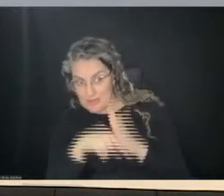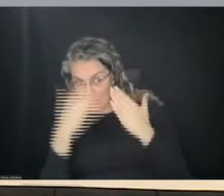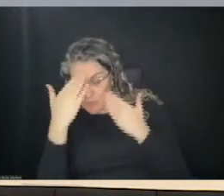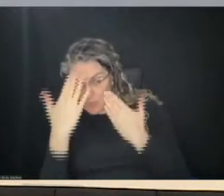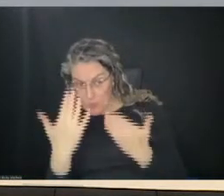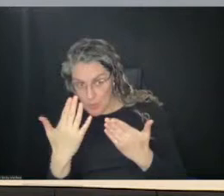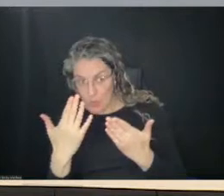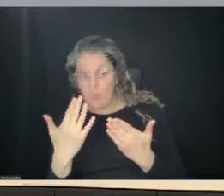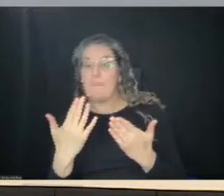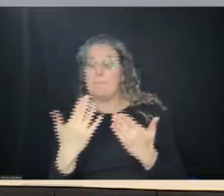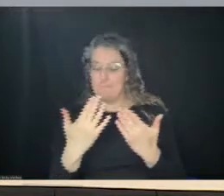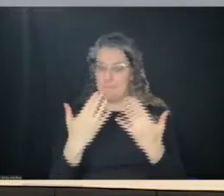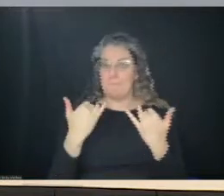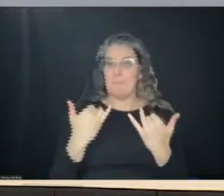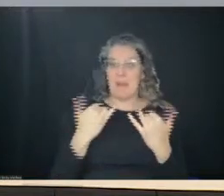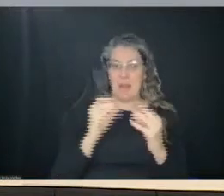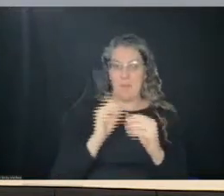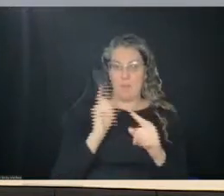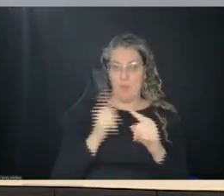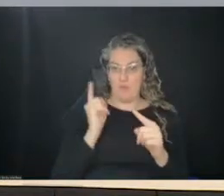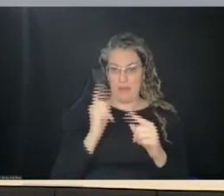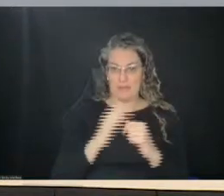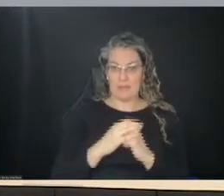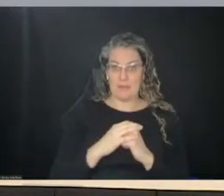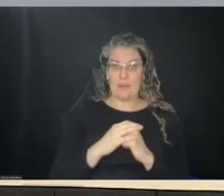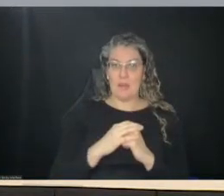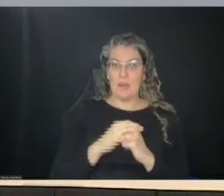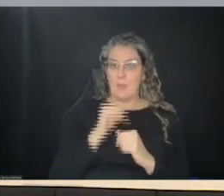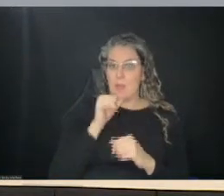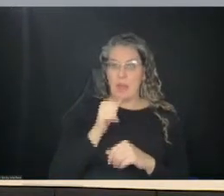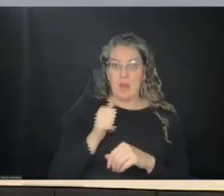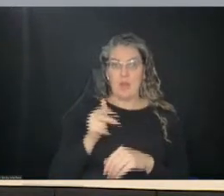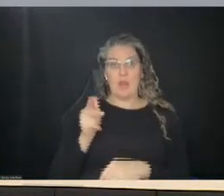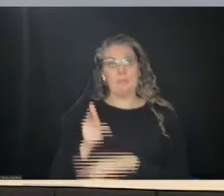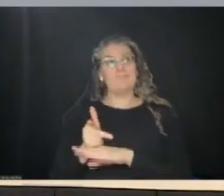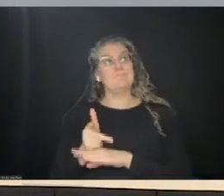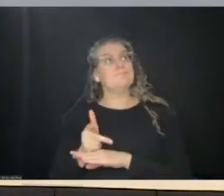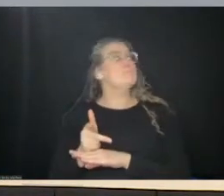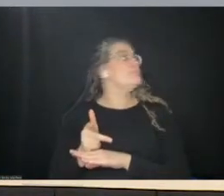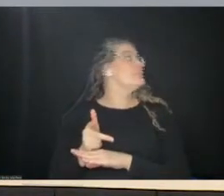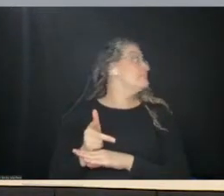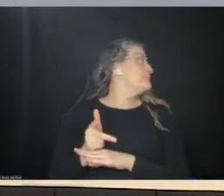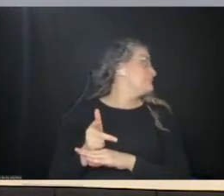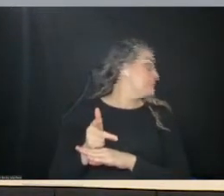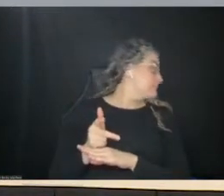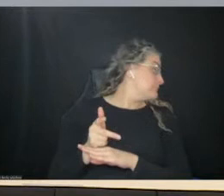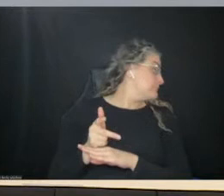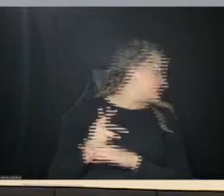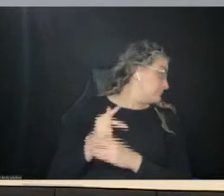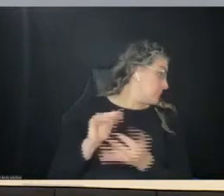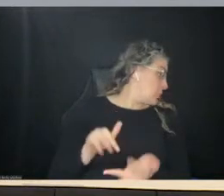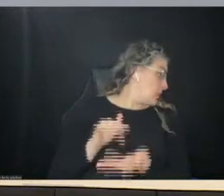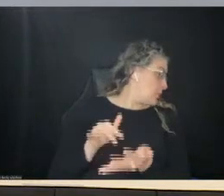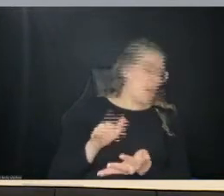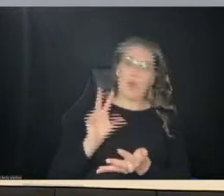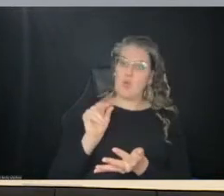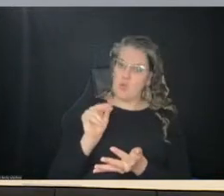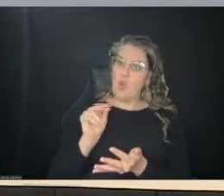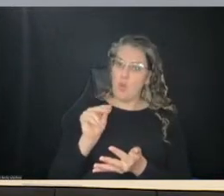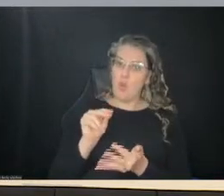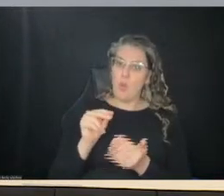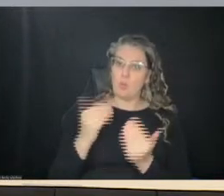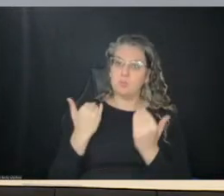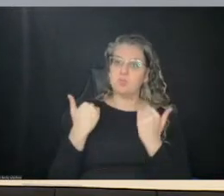my mind, I was trying to picture, you're not sort of sitting there waiting for the test No. results then, you're being contacted. Exactly, so you'll continue to drive down the